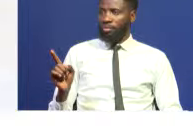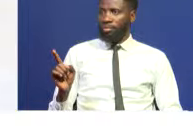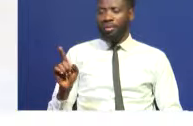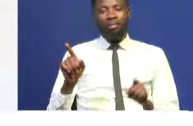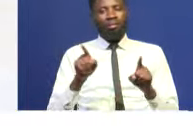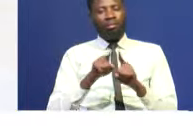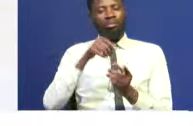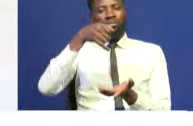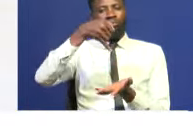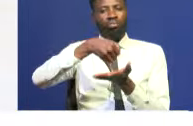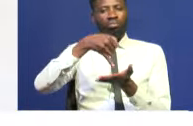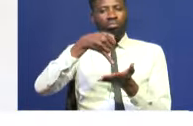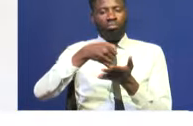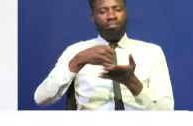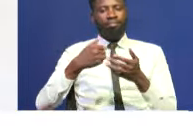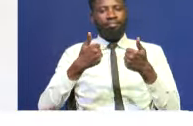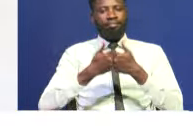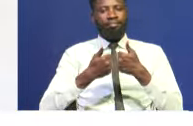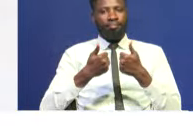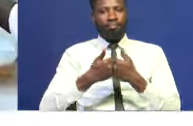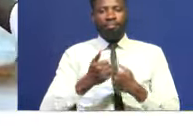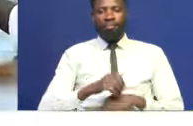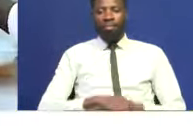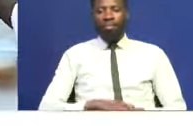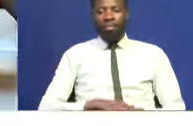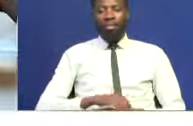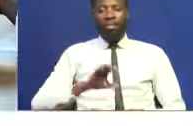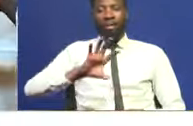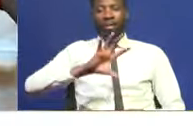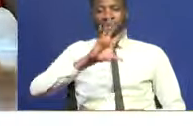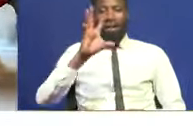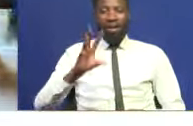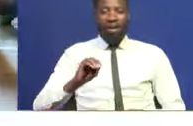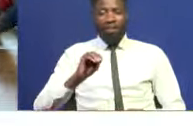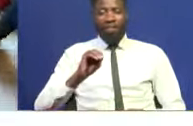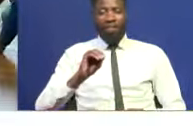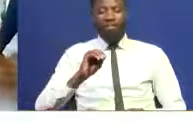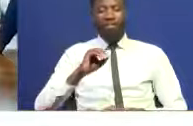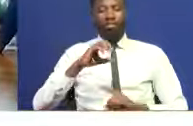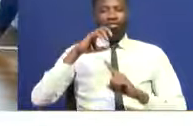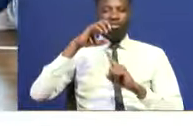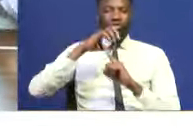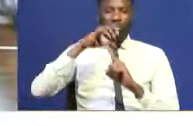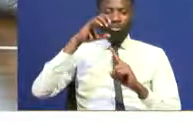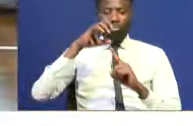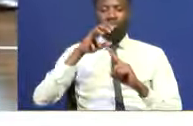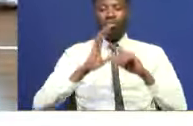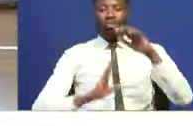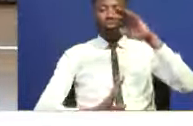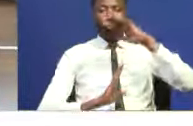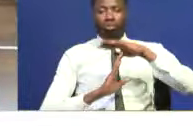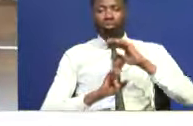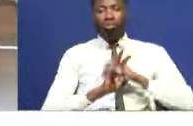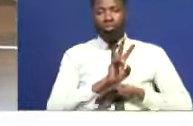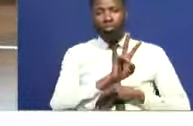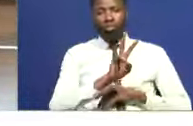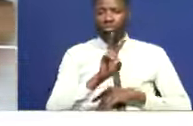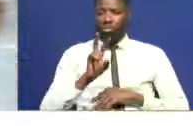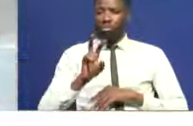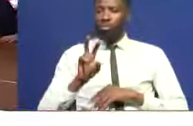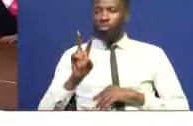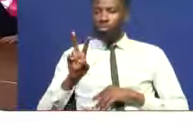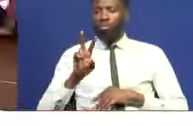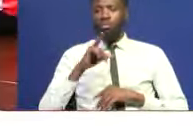also named in the squad. The African event will see the top 2 finishers for men and women qualify for the World